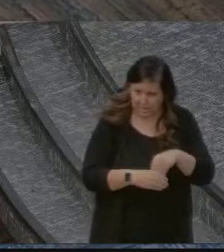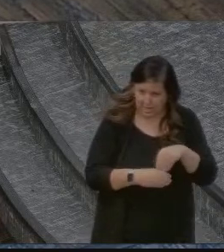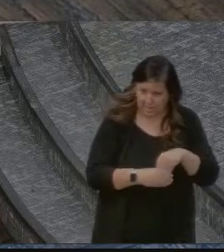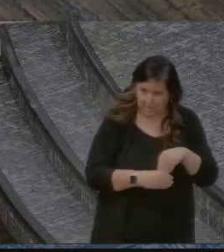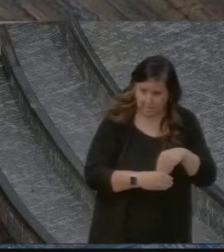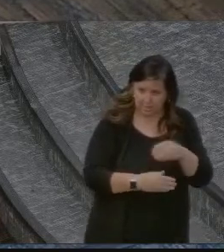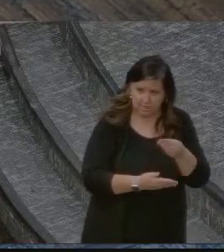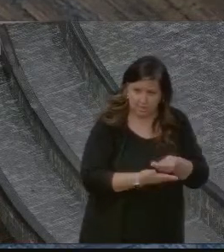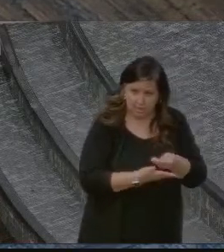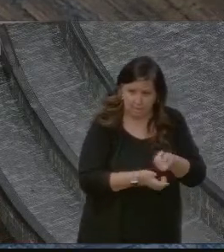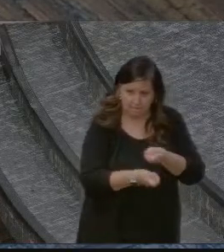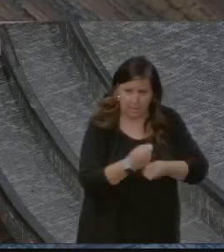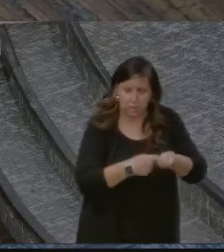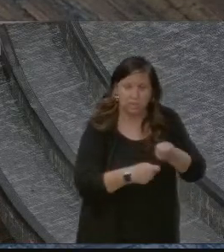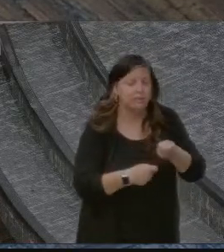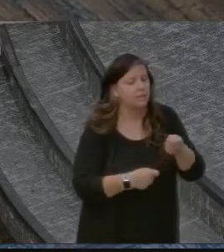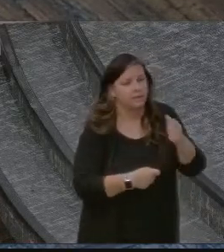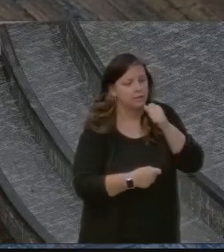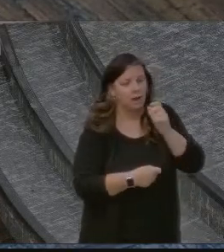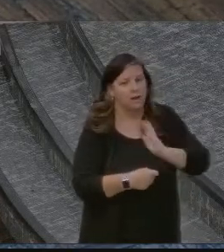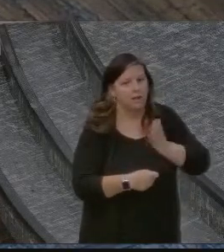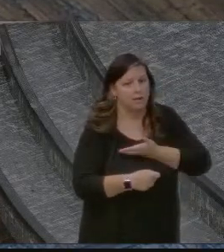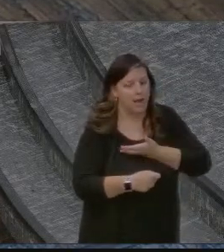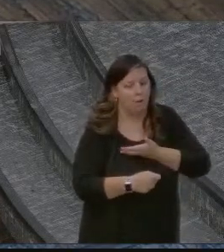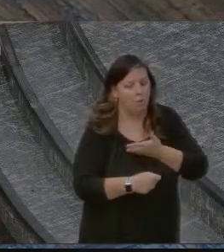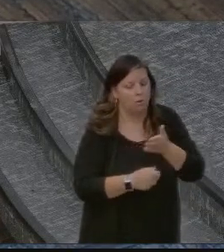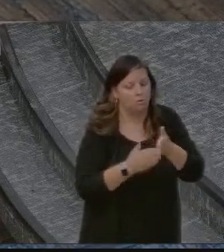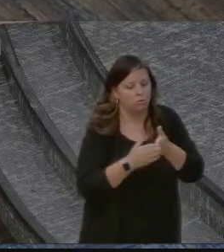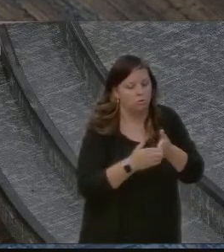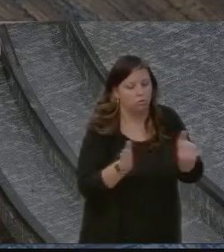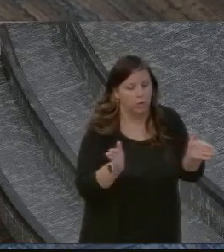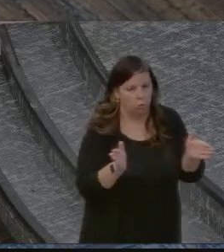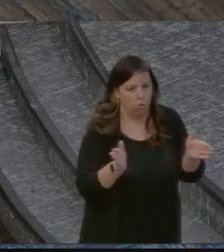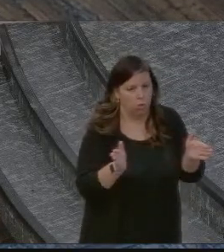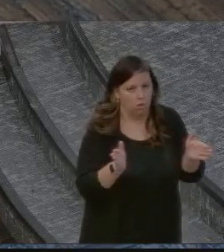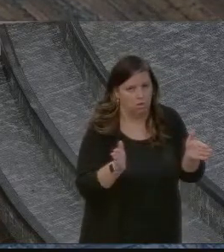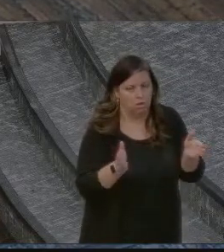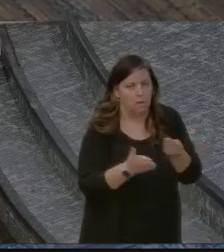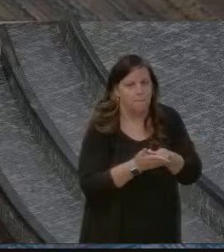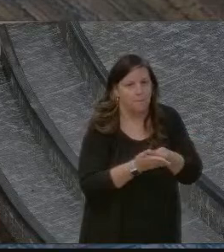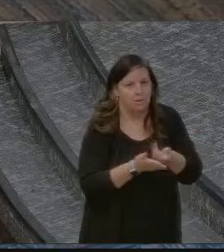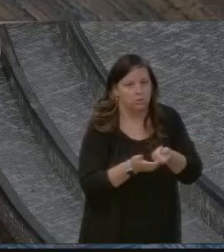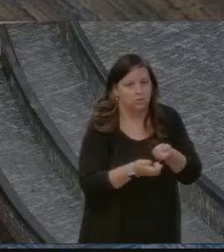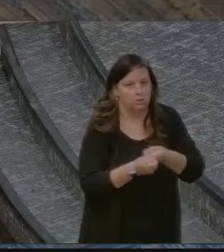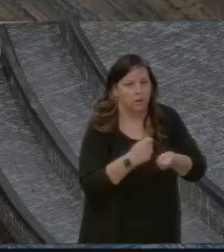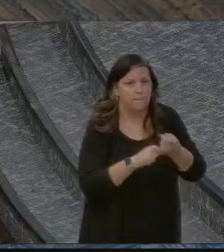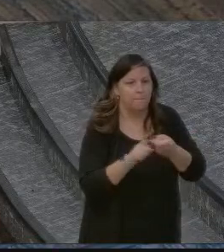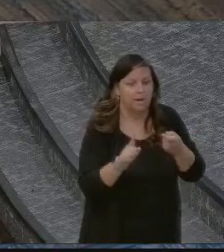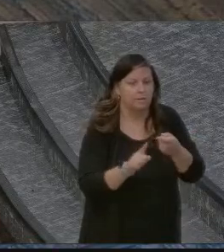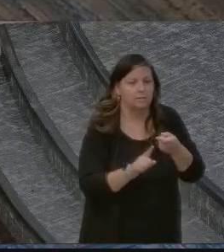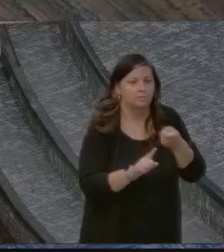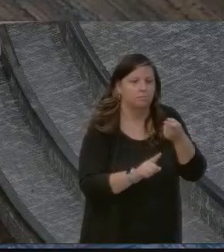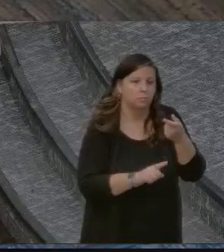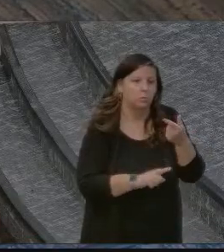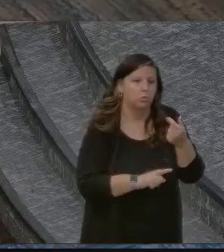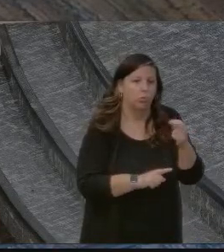not in our general budget, and the funding will come from our special ed grant budget. So it's grant, it will be grant funded.